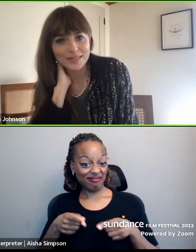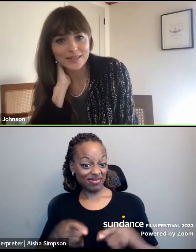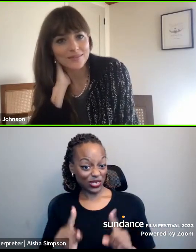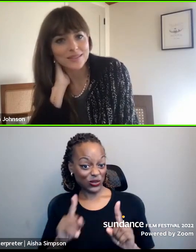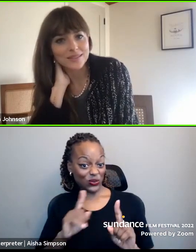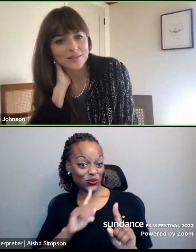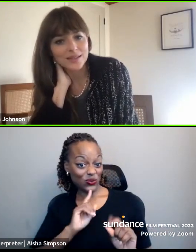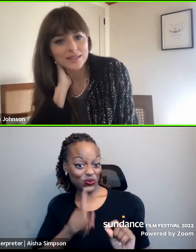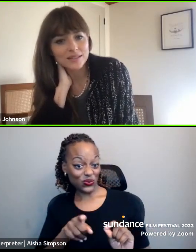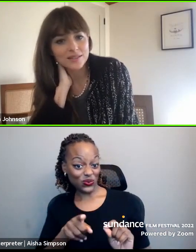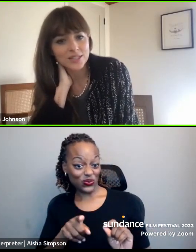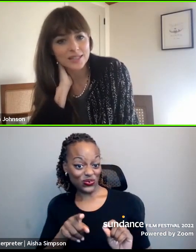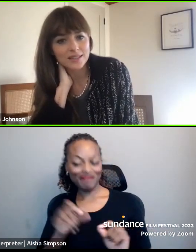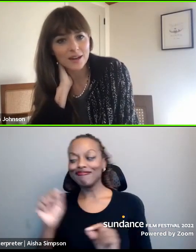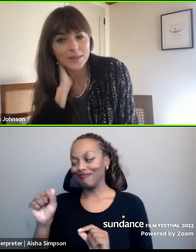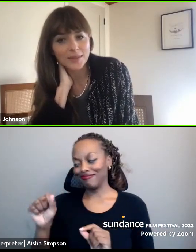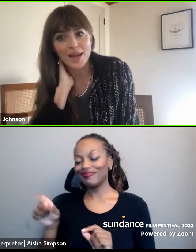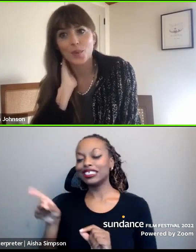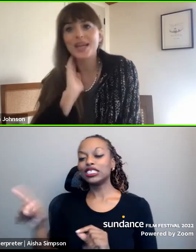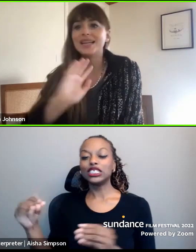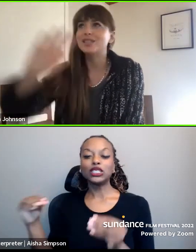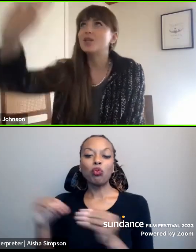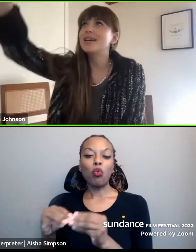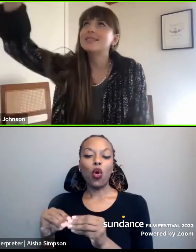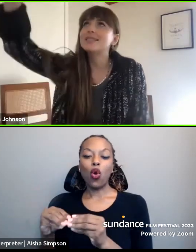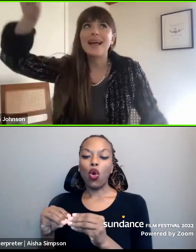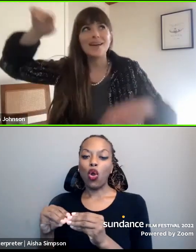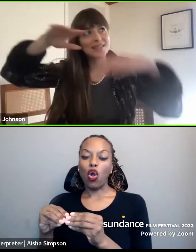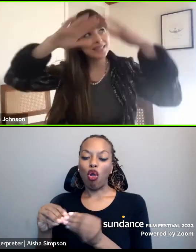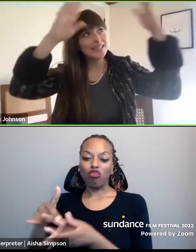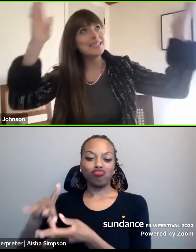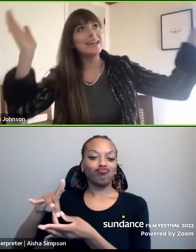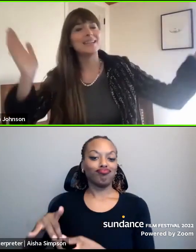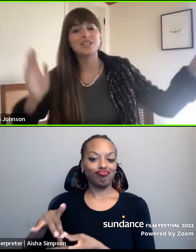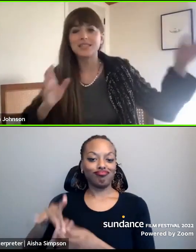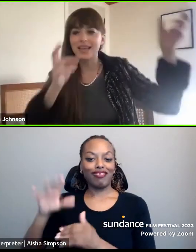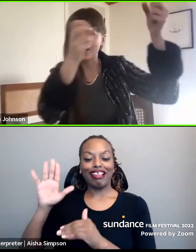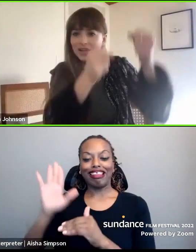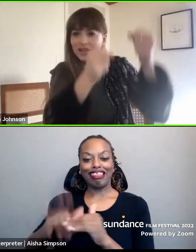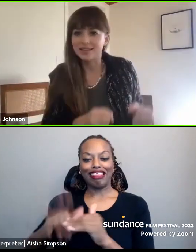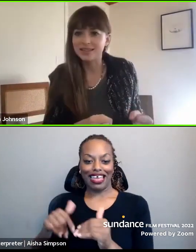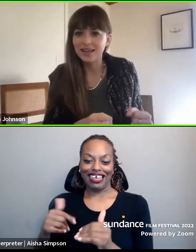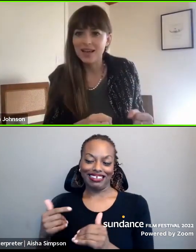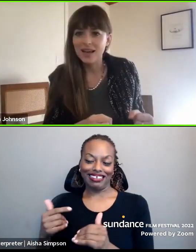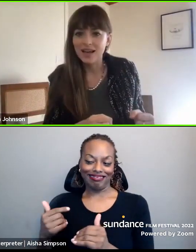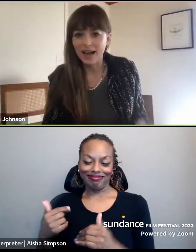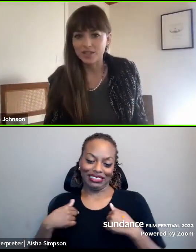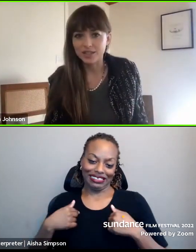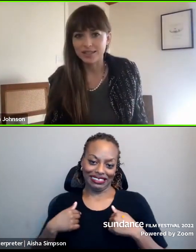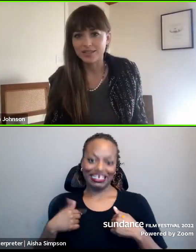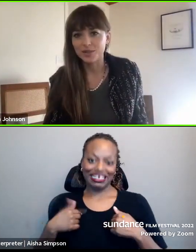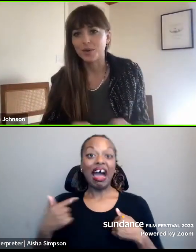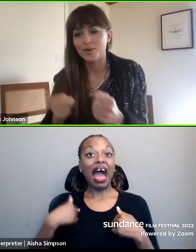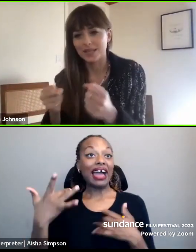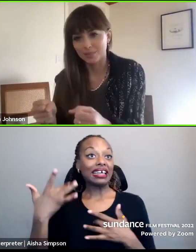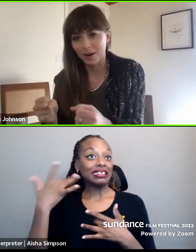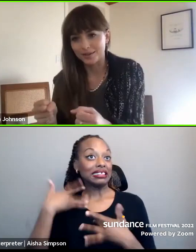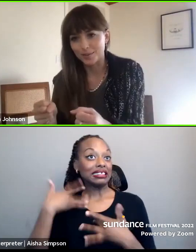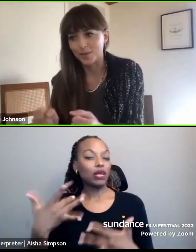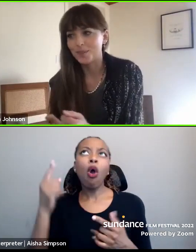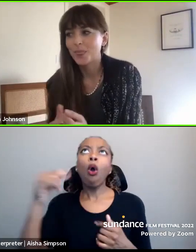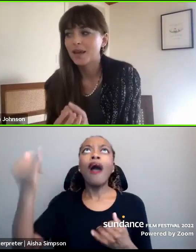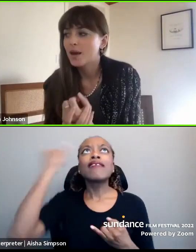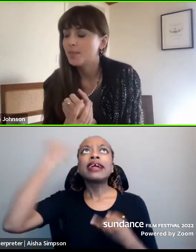more grounded of the two of us. I'll be like, we need to do this, and I have this idea. And she's like, okay, let's actually do what